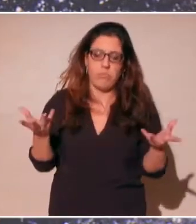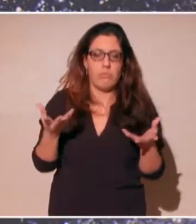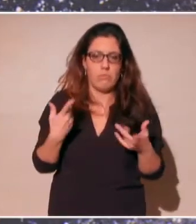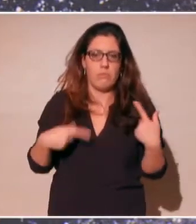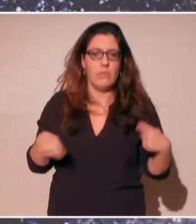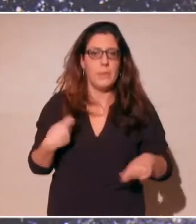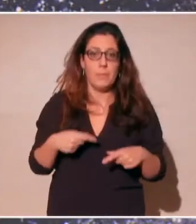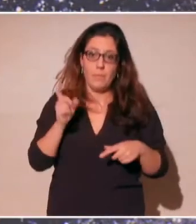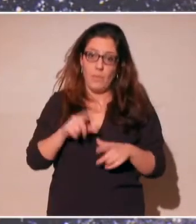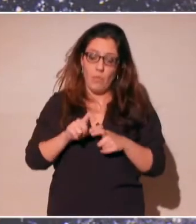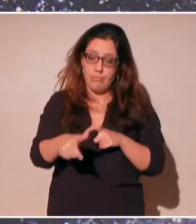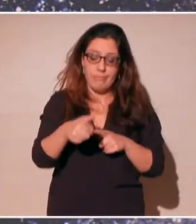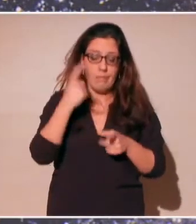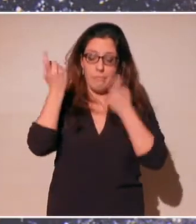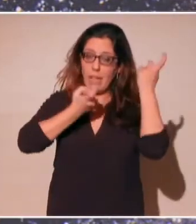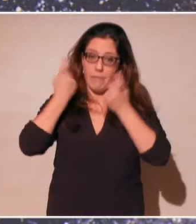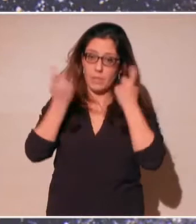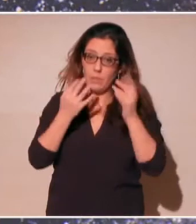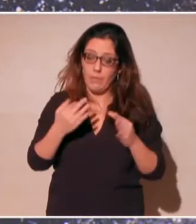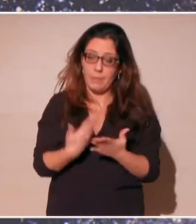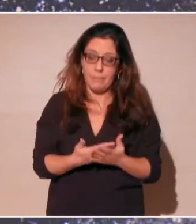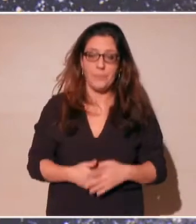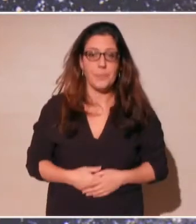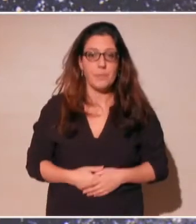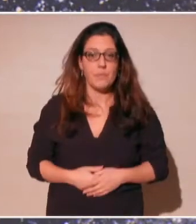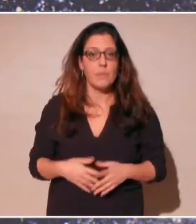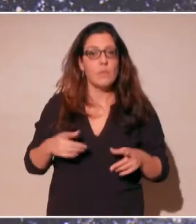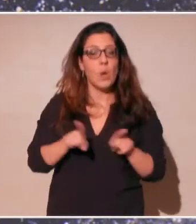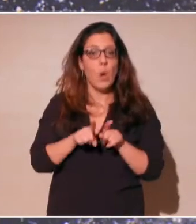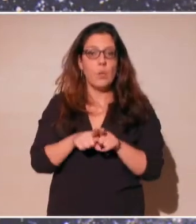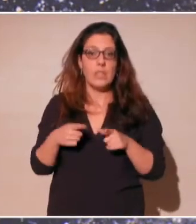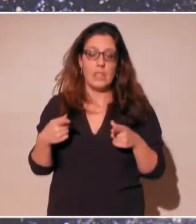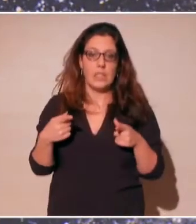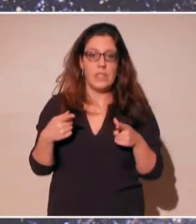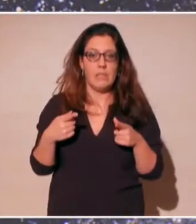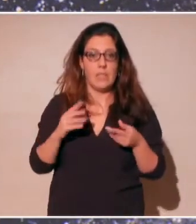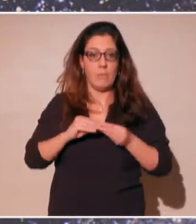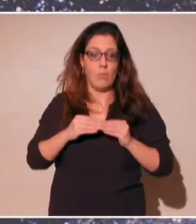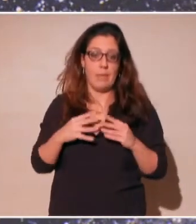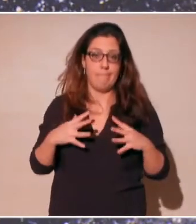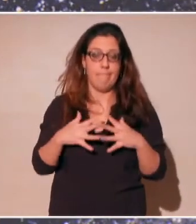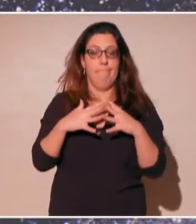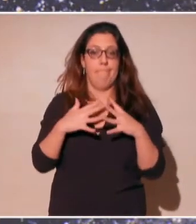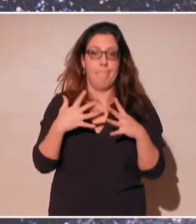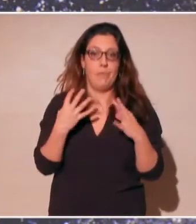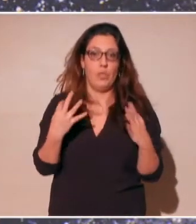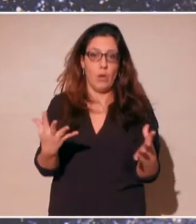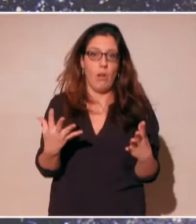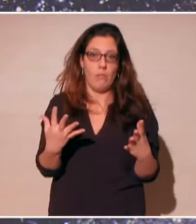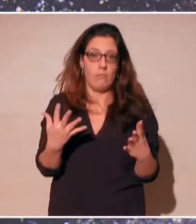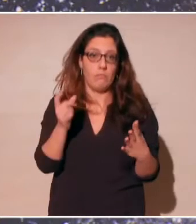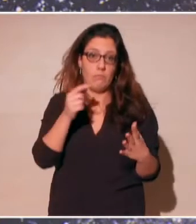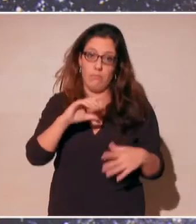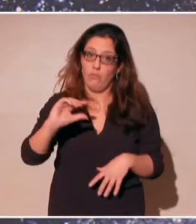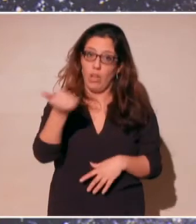preserved. So here, once again, we should start having these sort of discussions. And this brings me to the